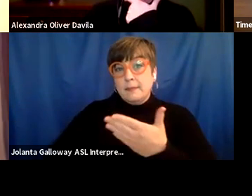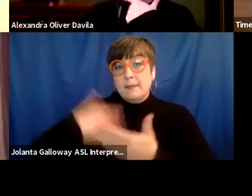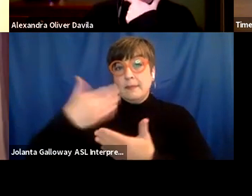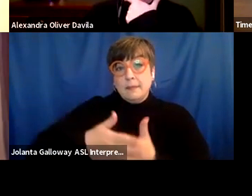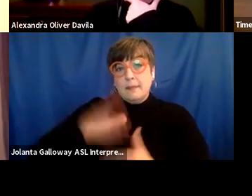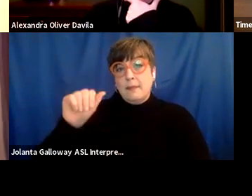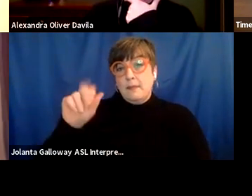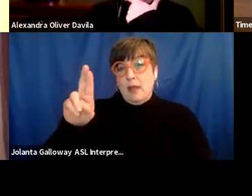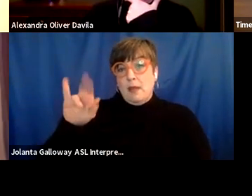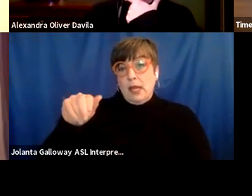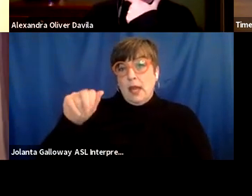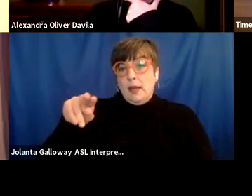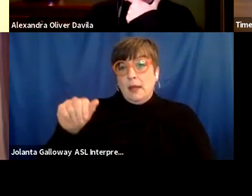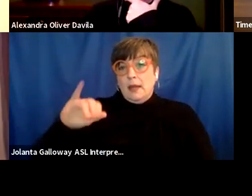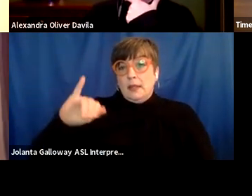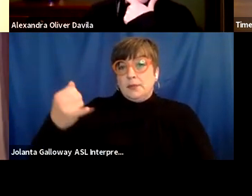Ariana Jade Adwara.